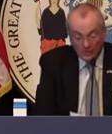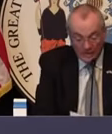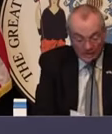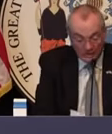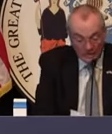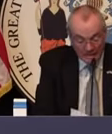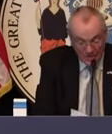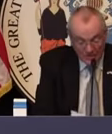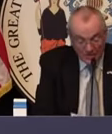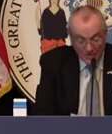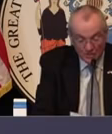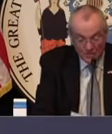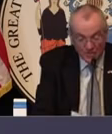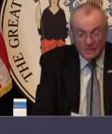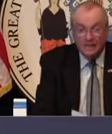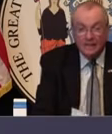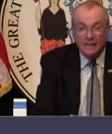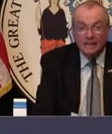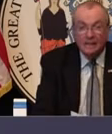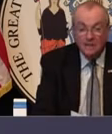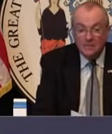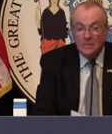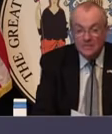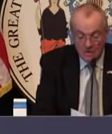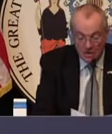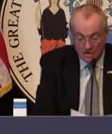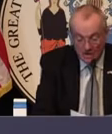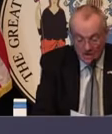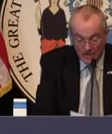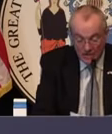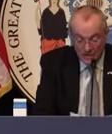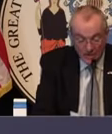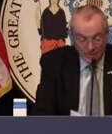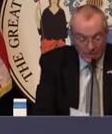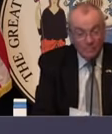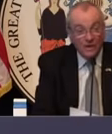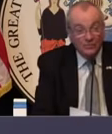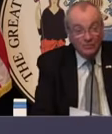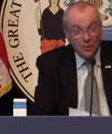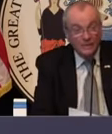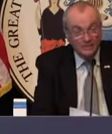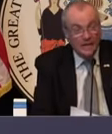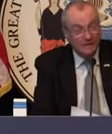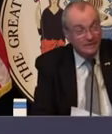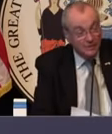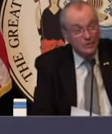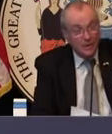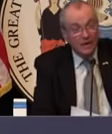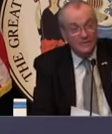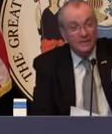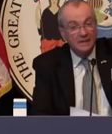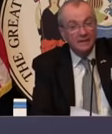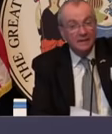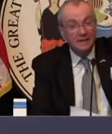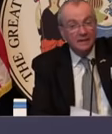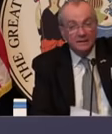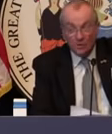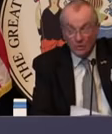New Jerseyans to get tested, and specifically to get a PCR test, which is our best point of data. Do you